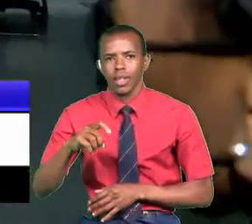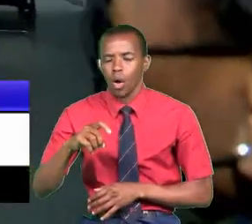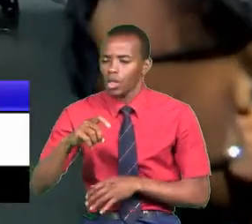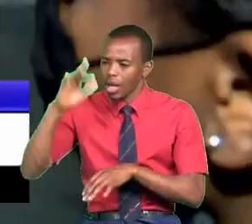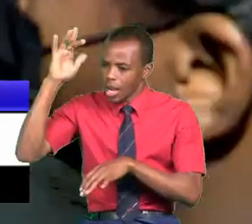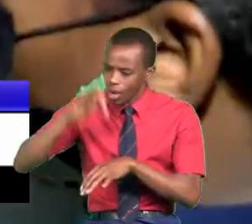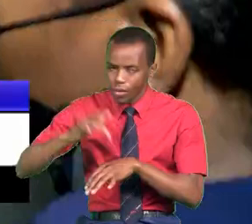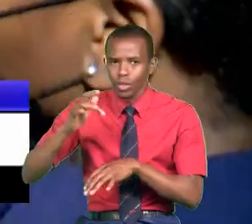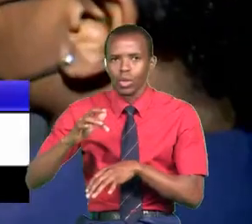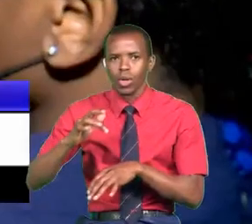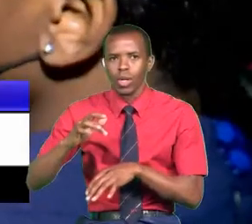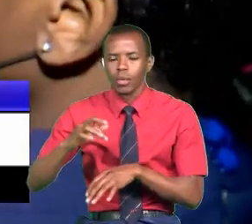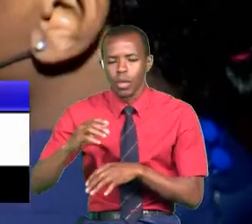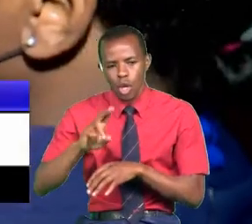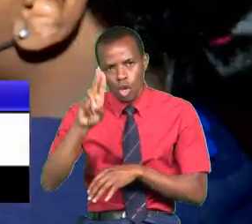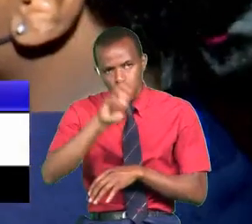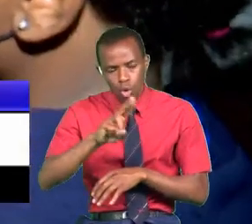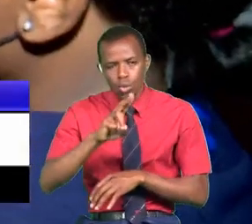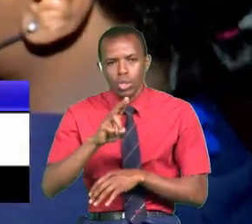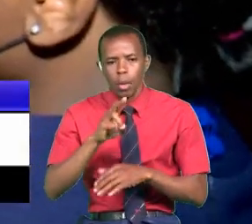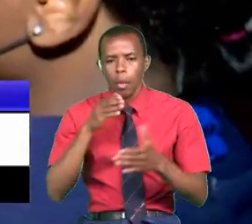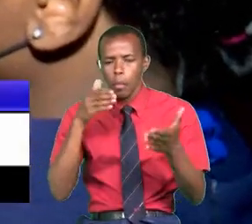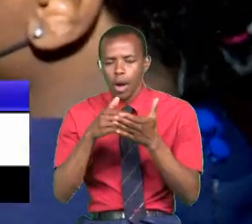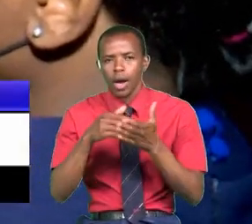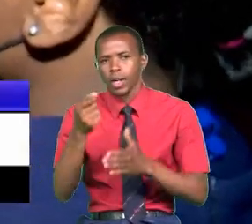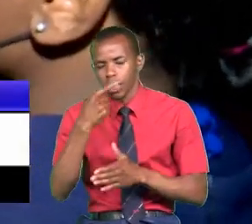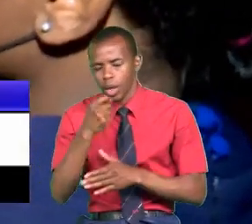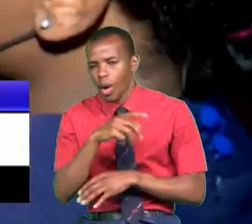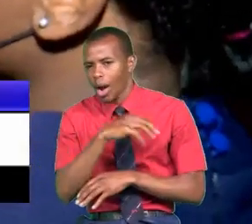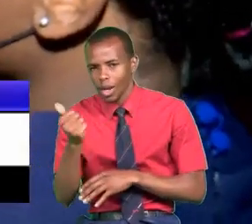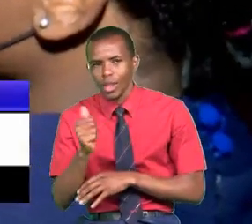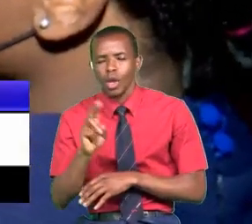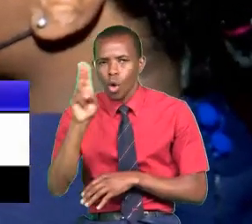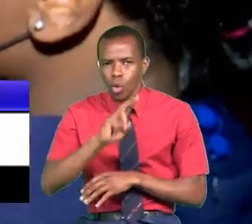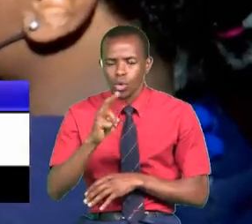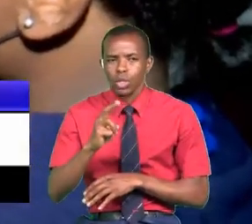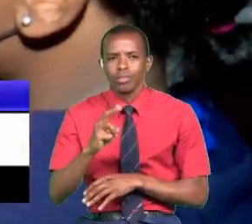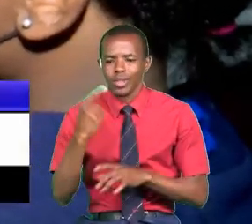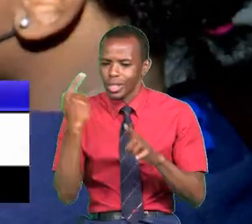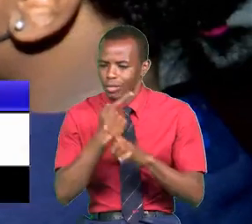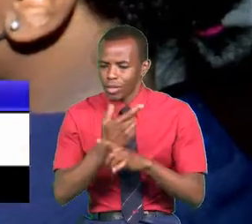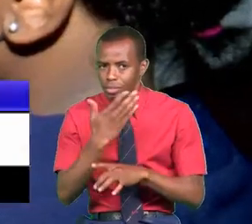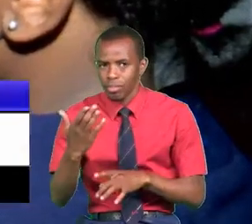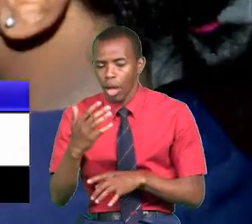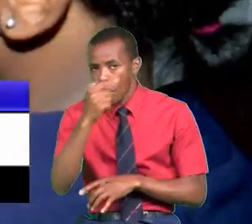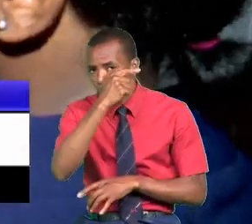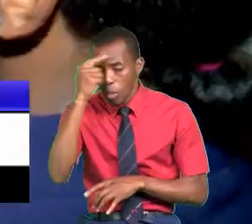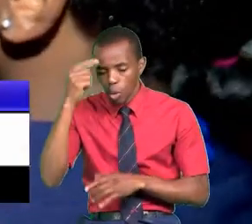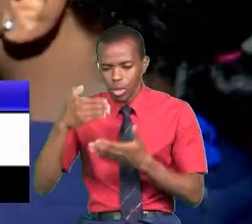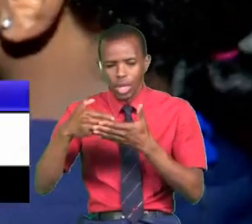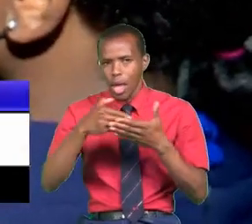infection, so they are on antibiotic. Some are on IV fluids, because of maybe they cannot take